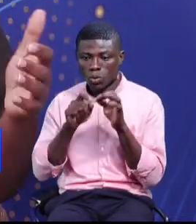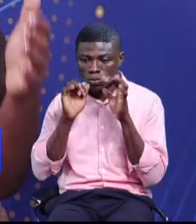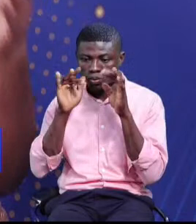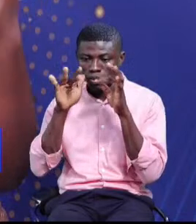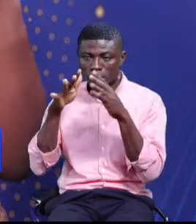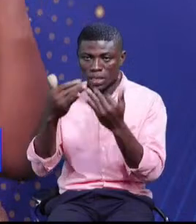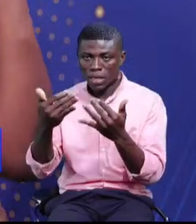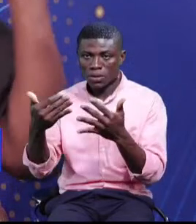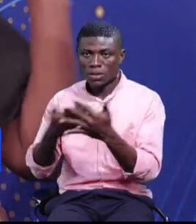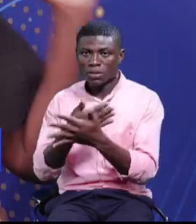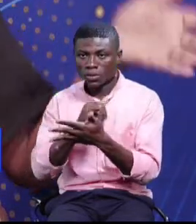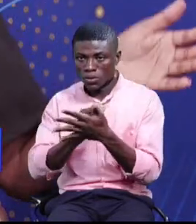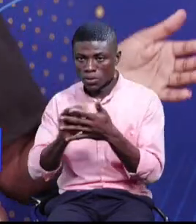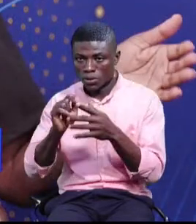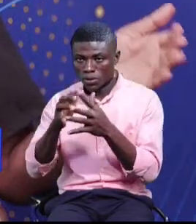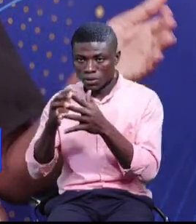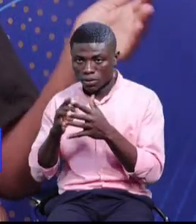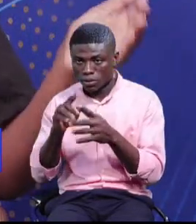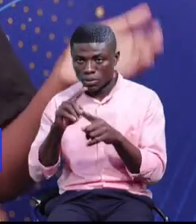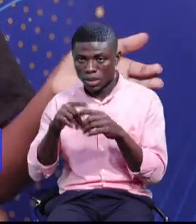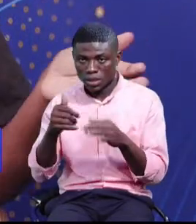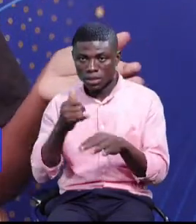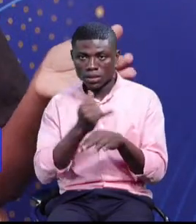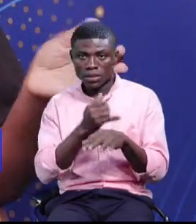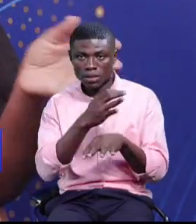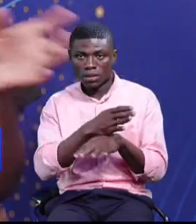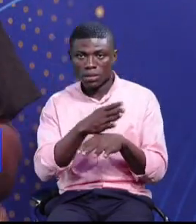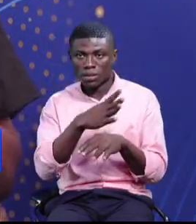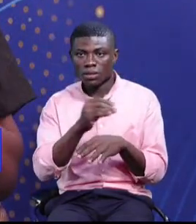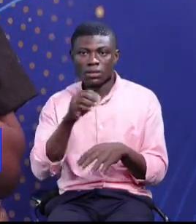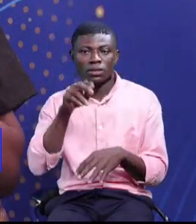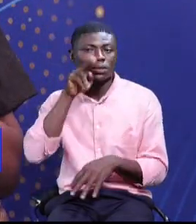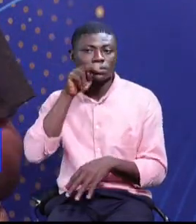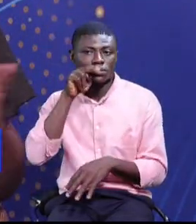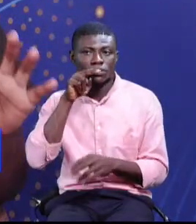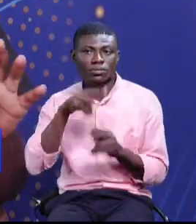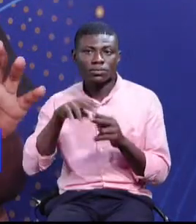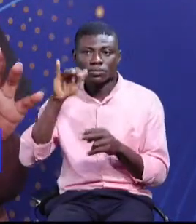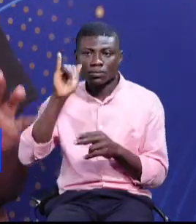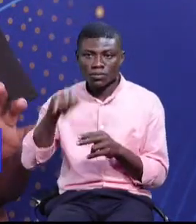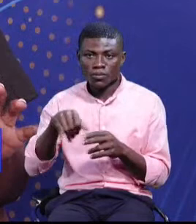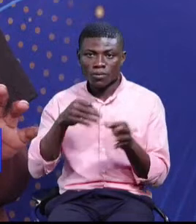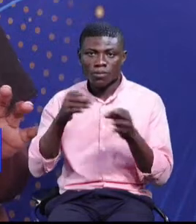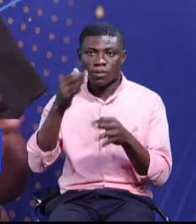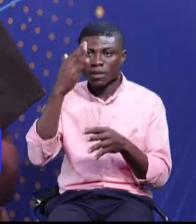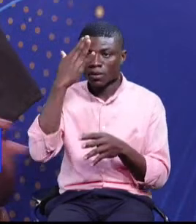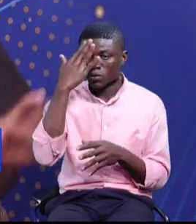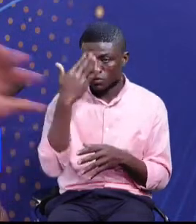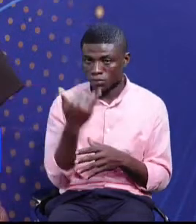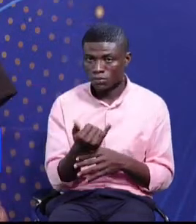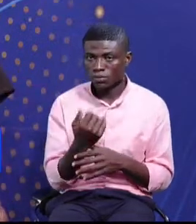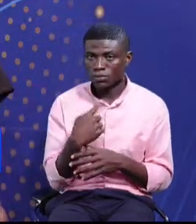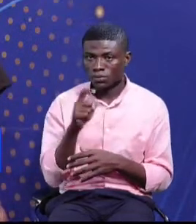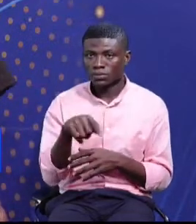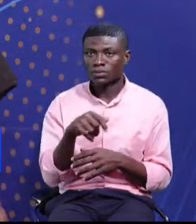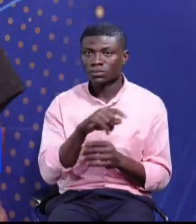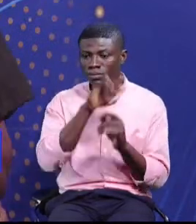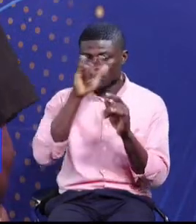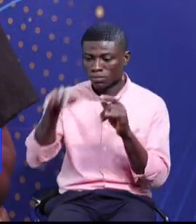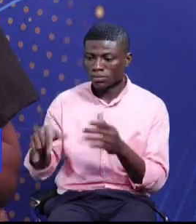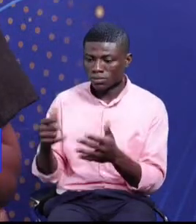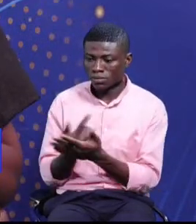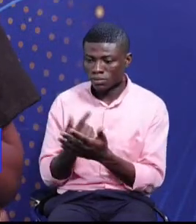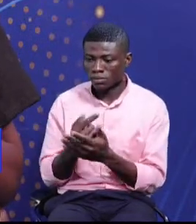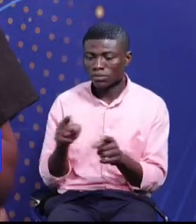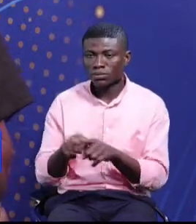most activity between Côte d'Ivoire and Nigeria. So that tells you why you should come to Ghana. The